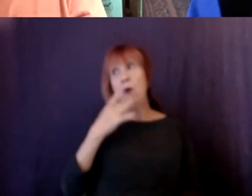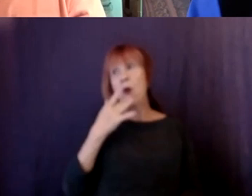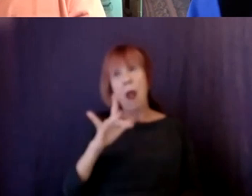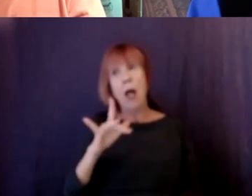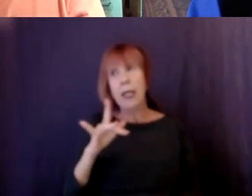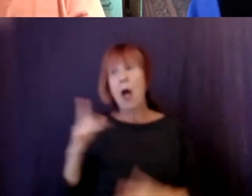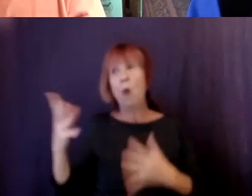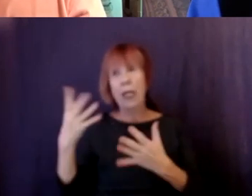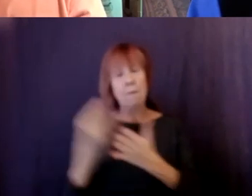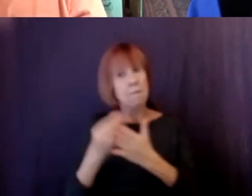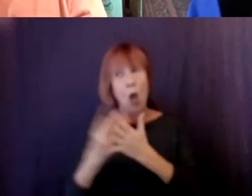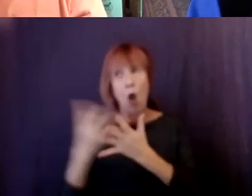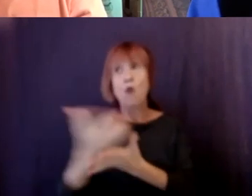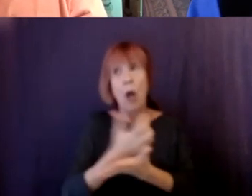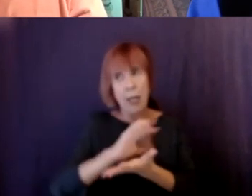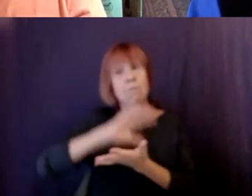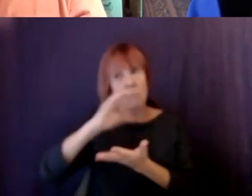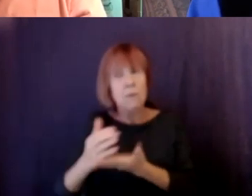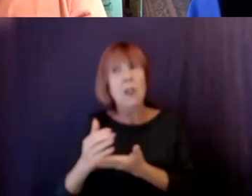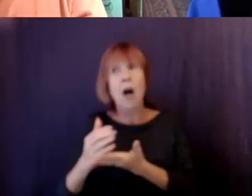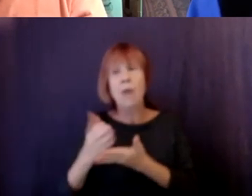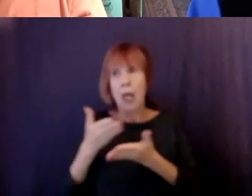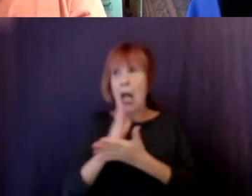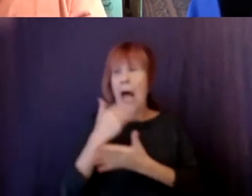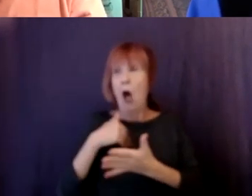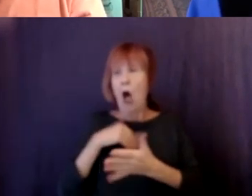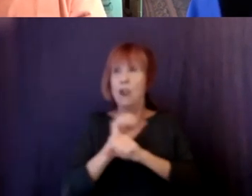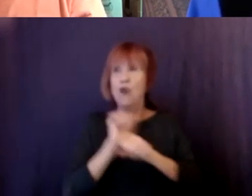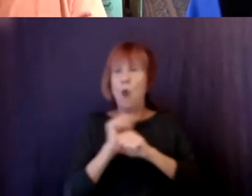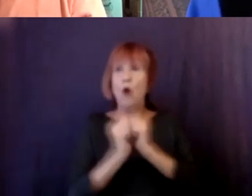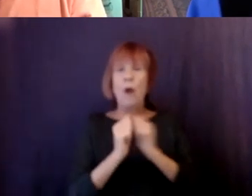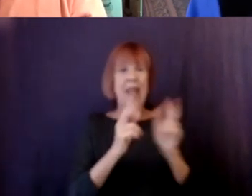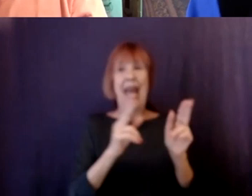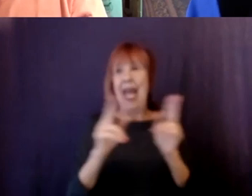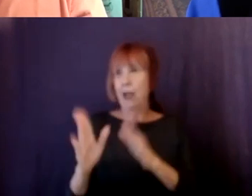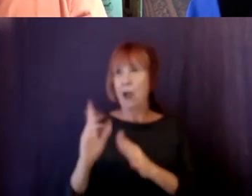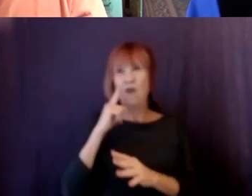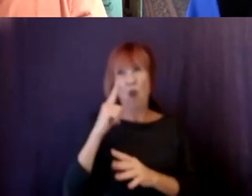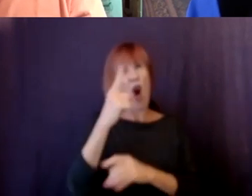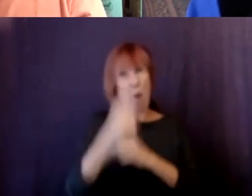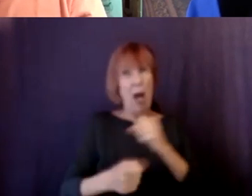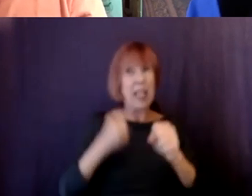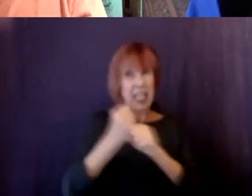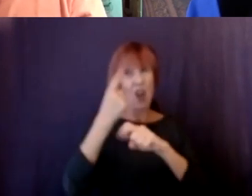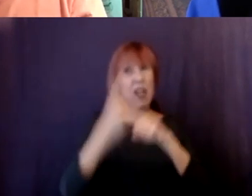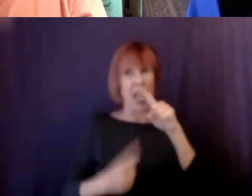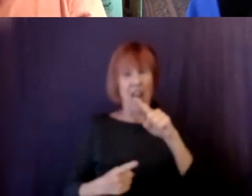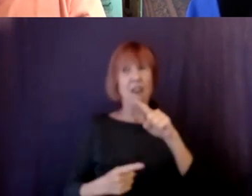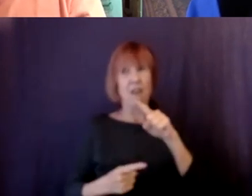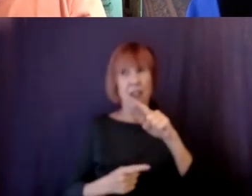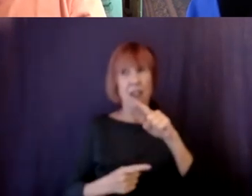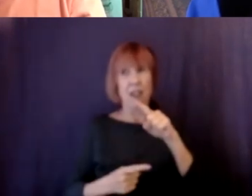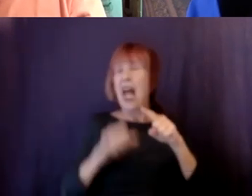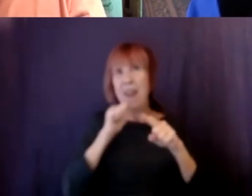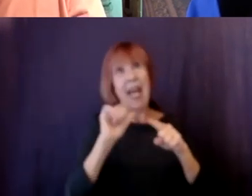that allowed us to work with our editors for about a year and a half. Wow. And that's not the usual